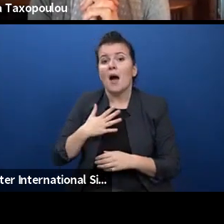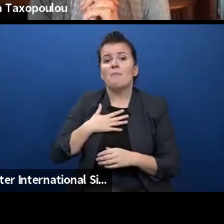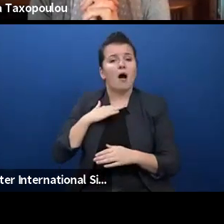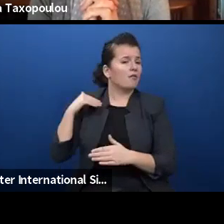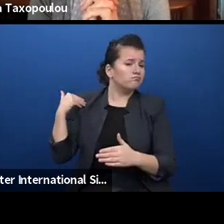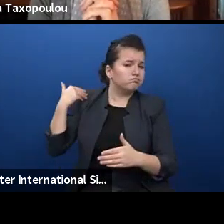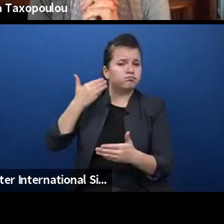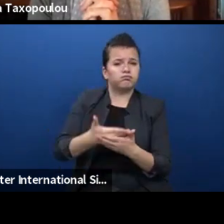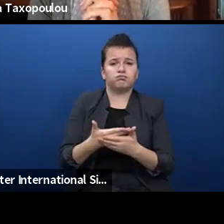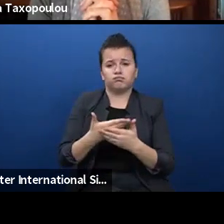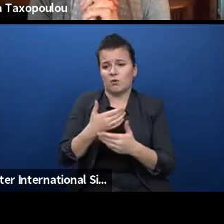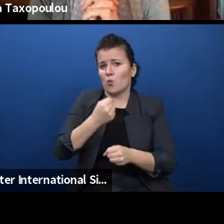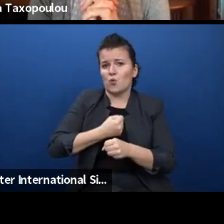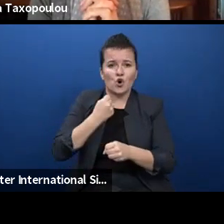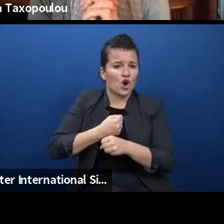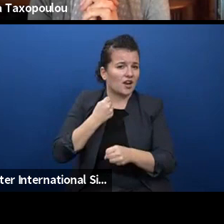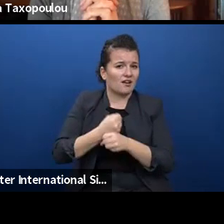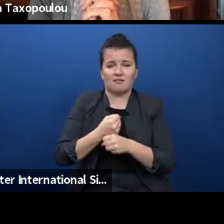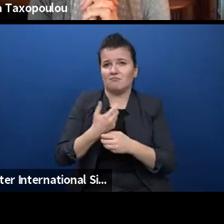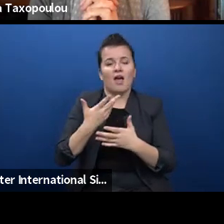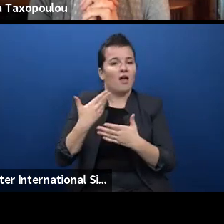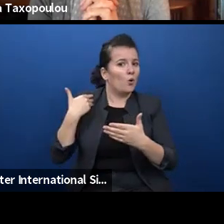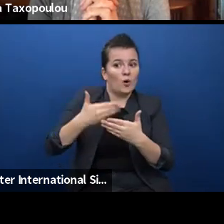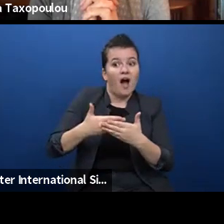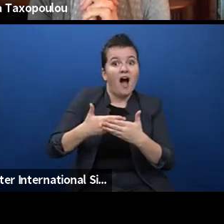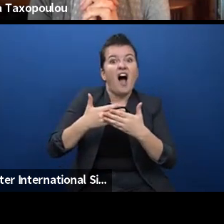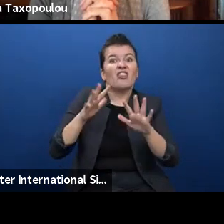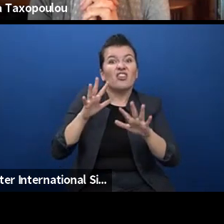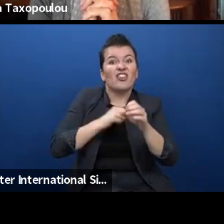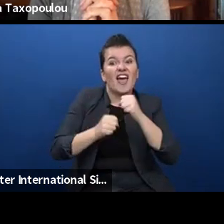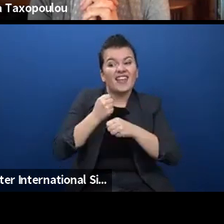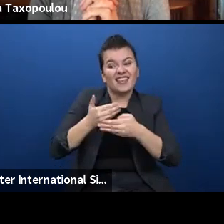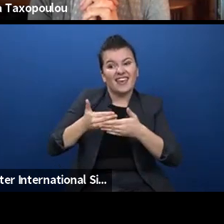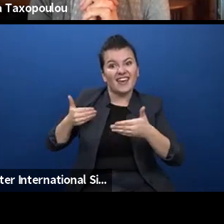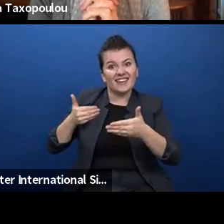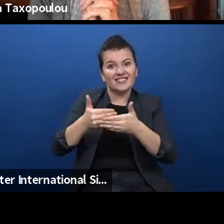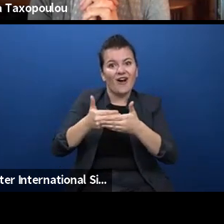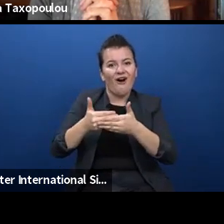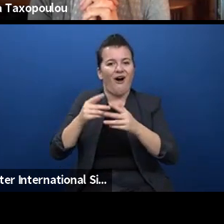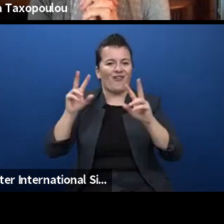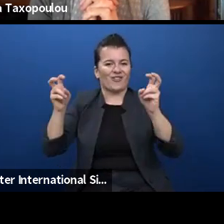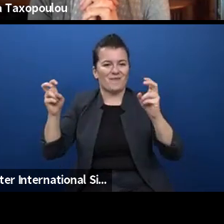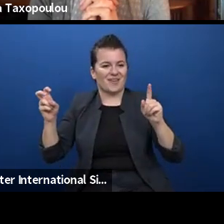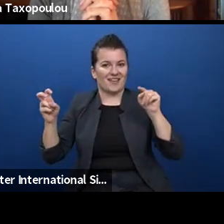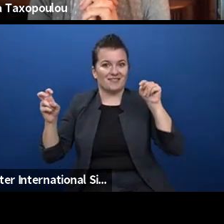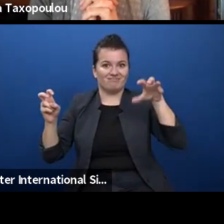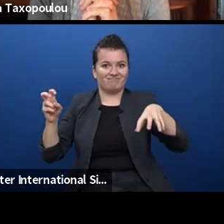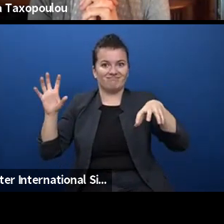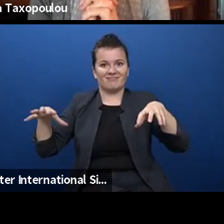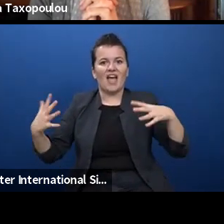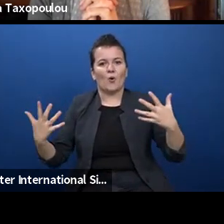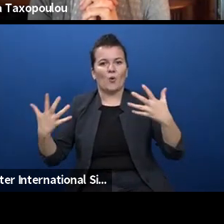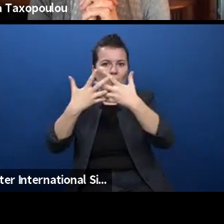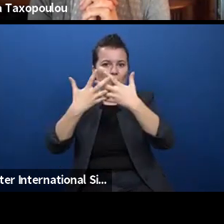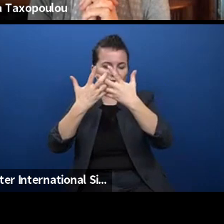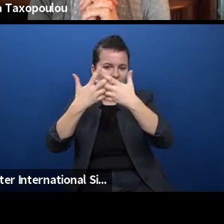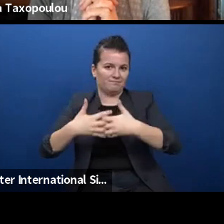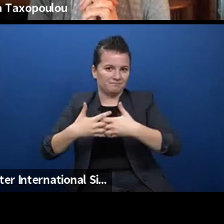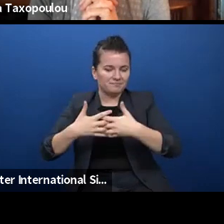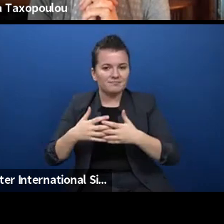last 10 years, working on the intersection of climate change and culture. So I certainly think there's an opportunity, and a bit like